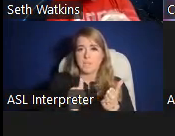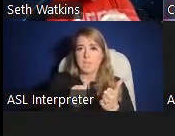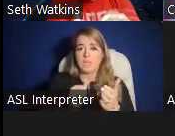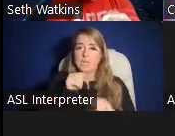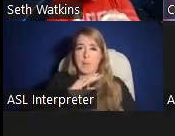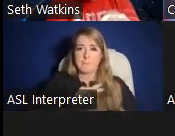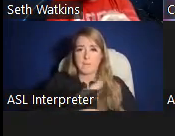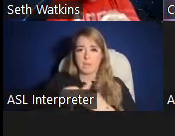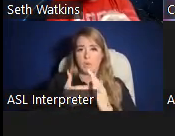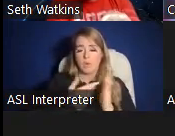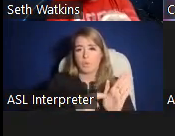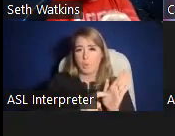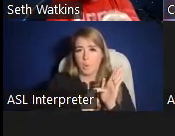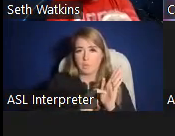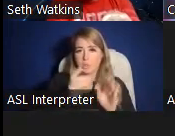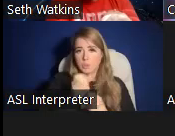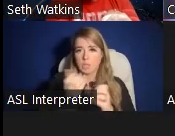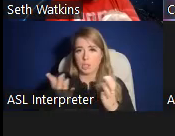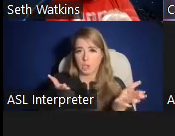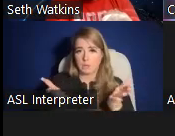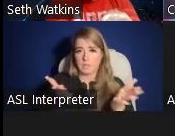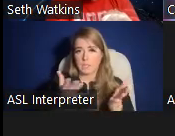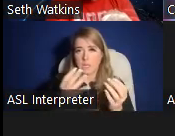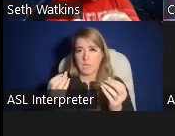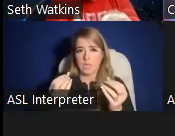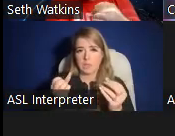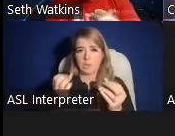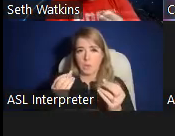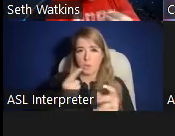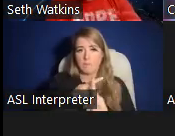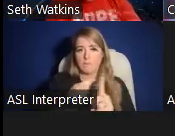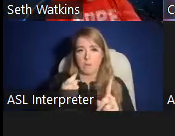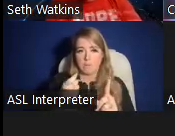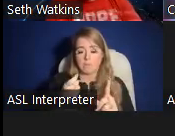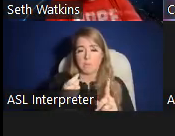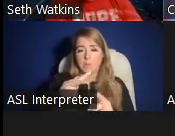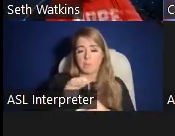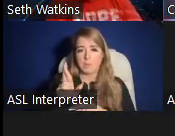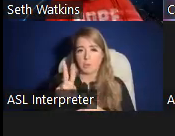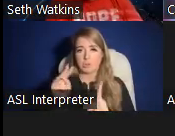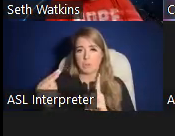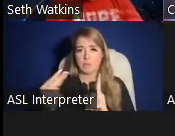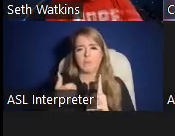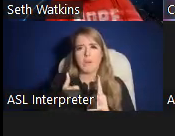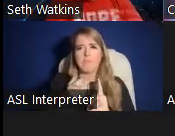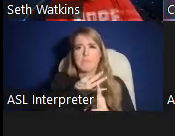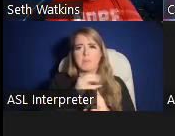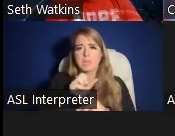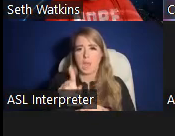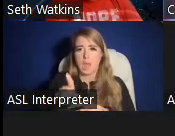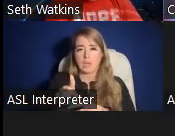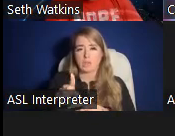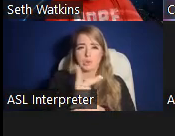the requirements to get services. And so from the peer perspective, I want to know,